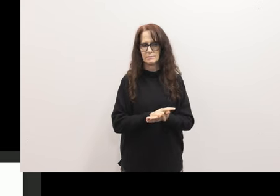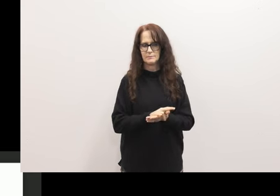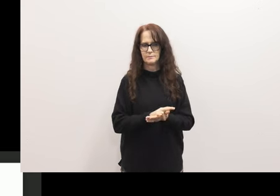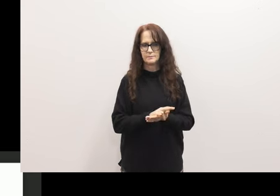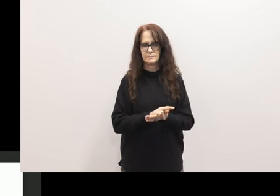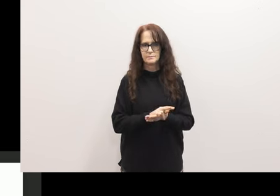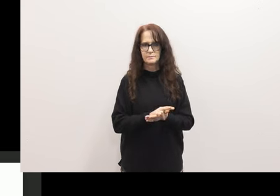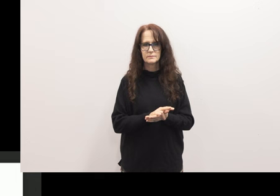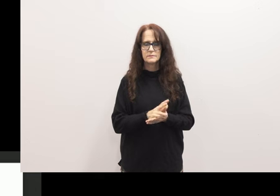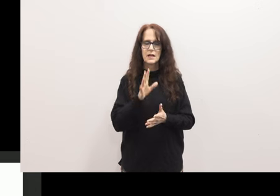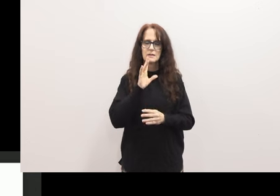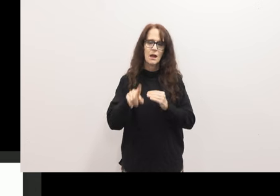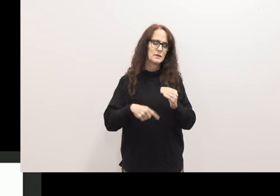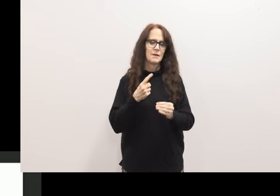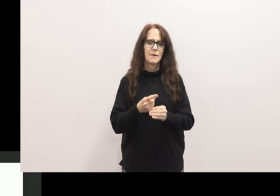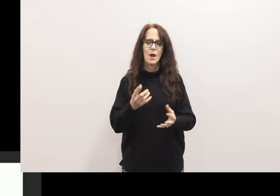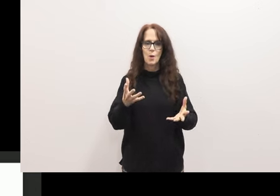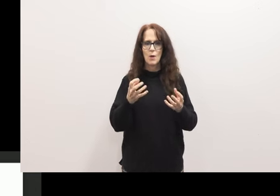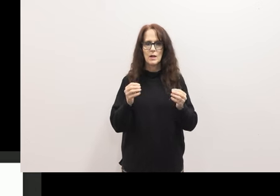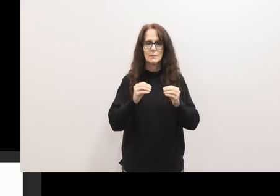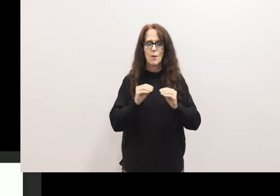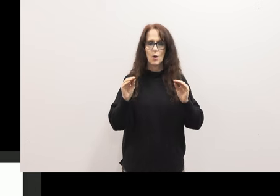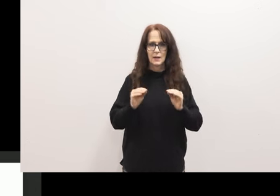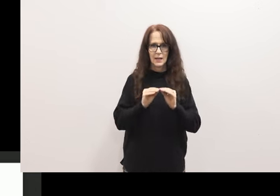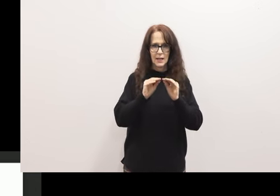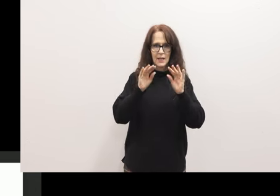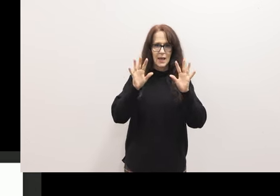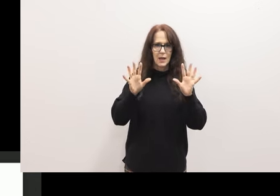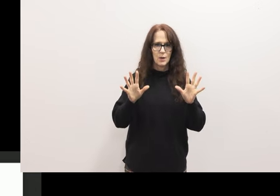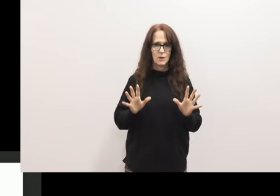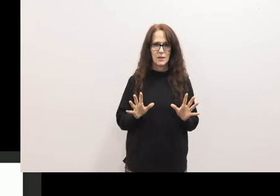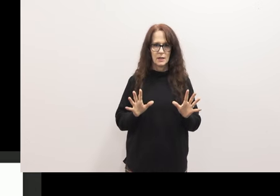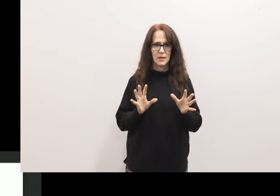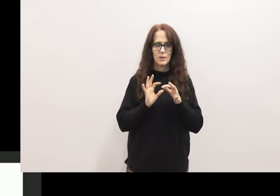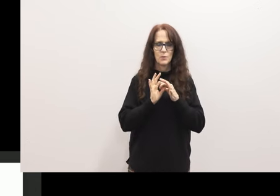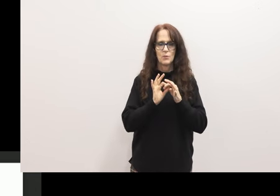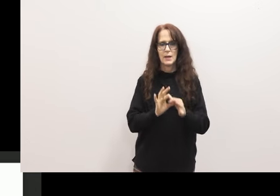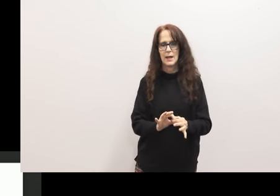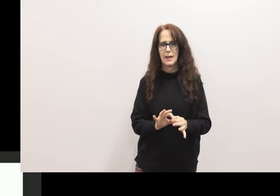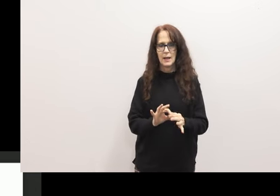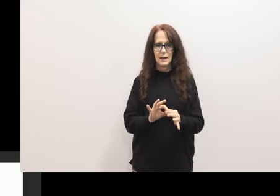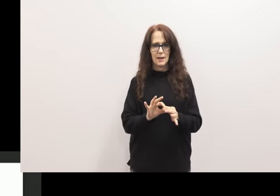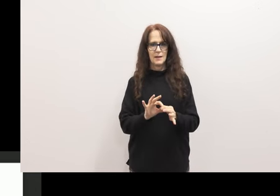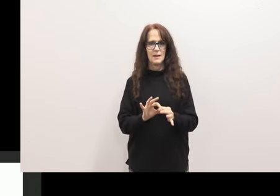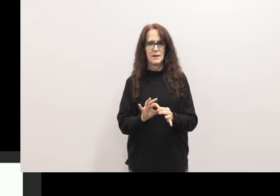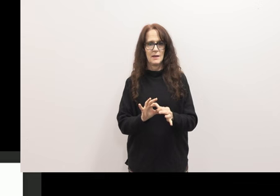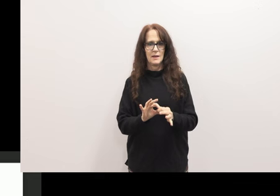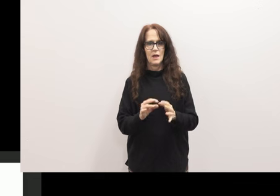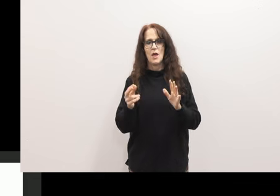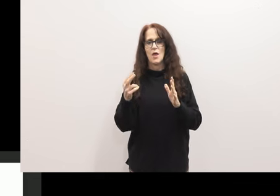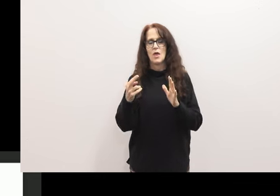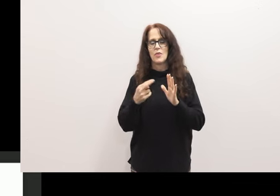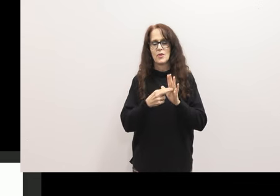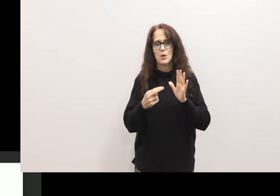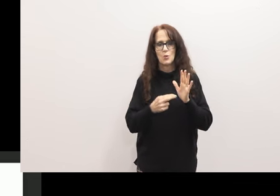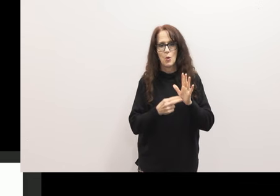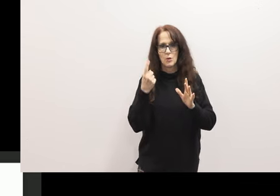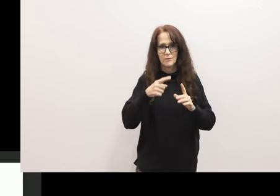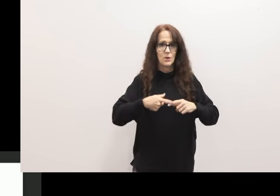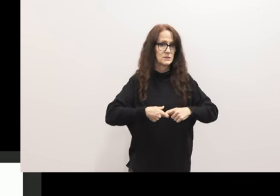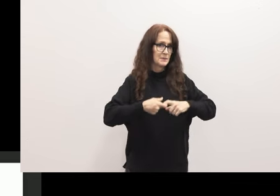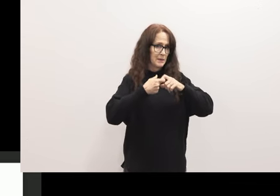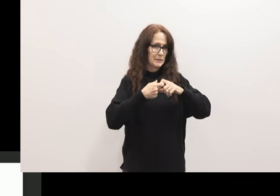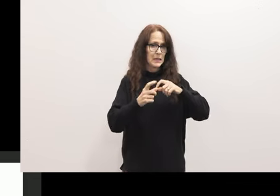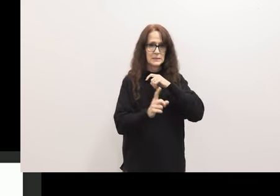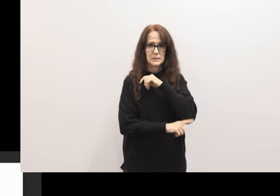And so they talked about wanting more clarity regarding what the rules are for suspensions and